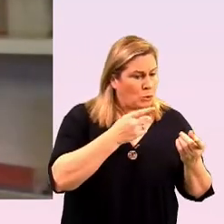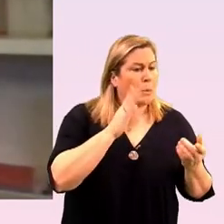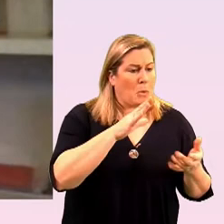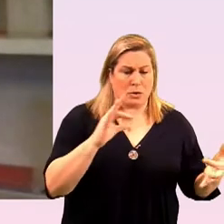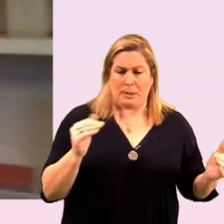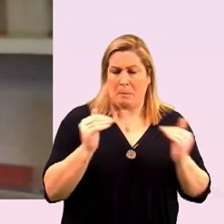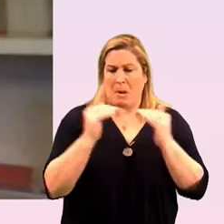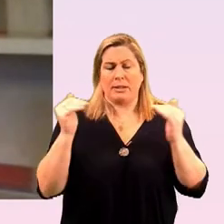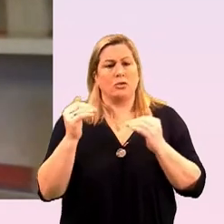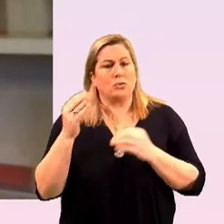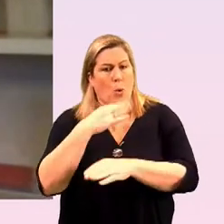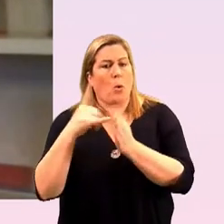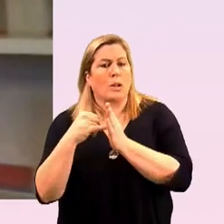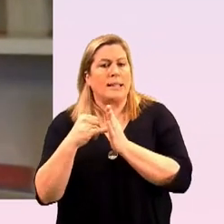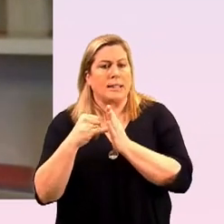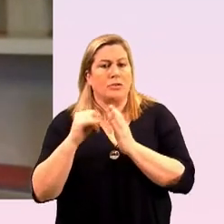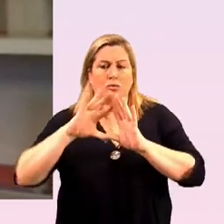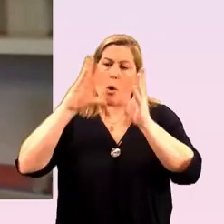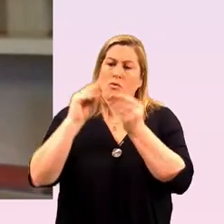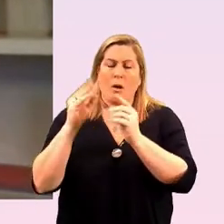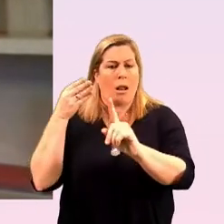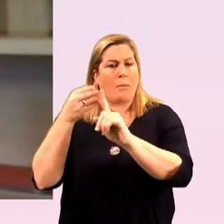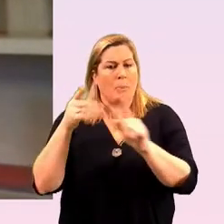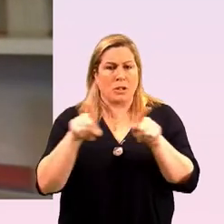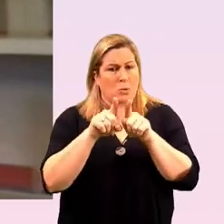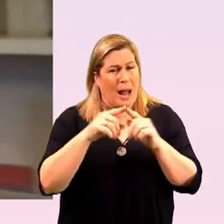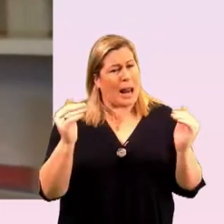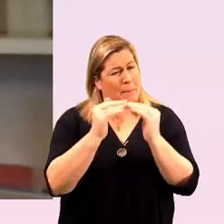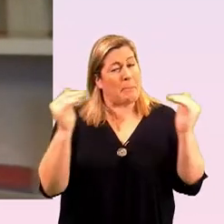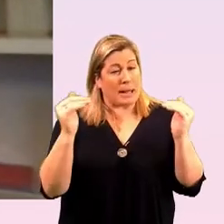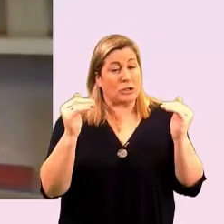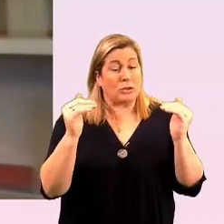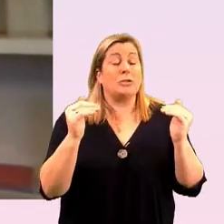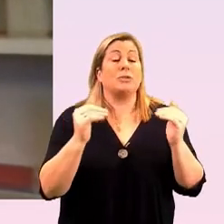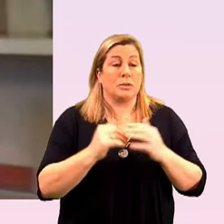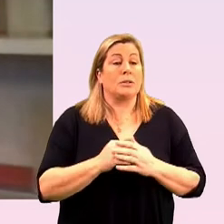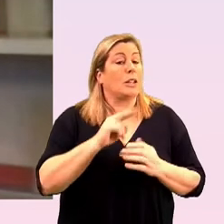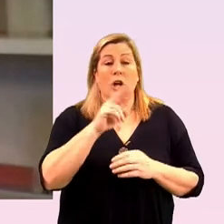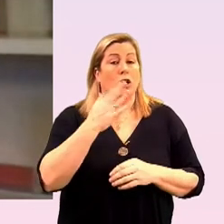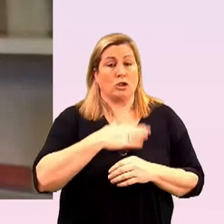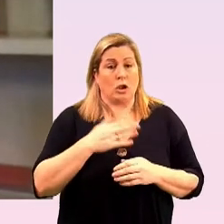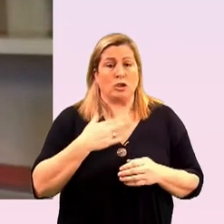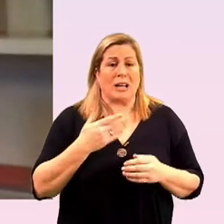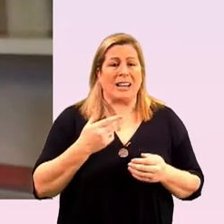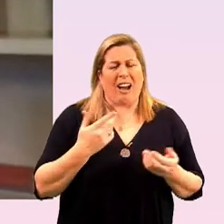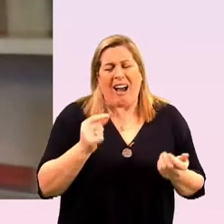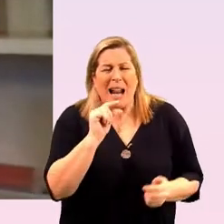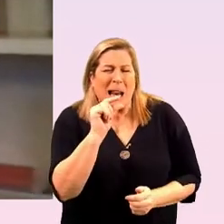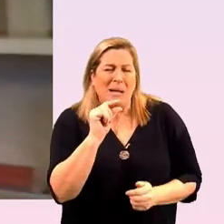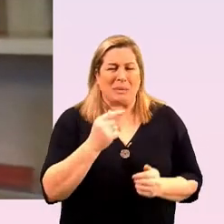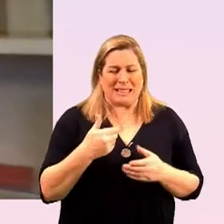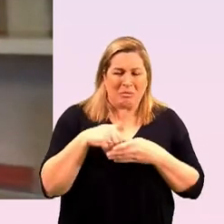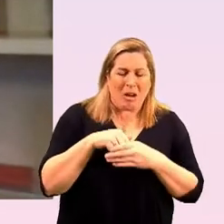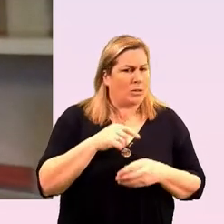the organization's overall purpose. So it's not just something that's been done on the side. It's actually a